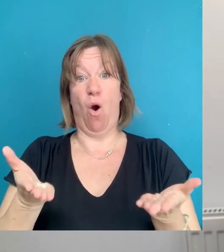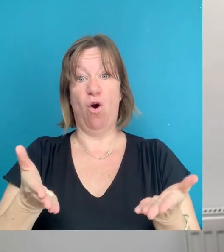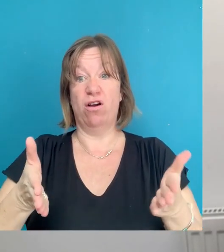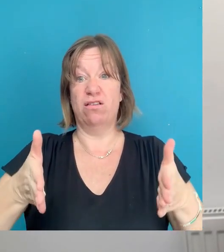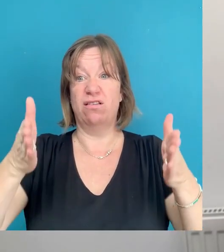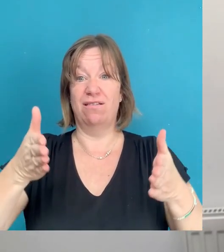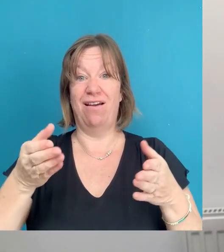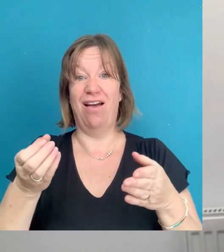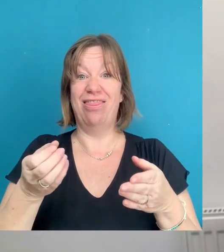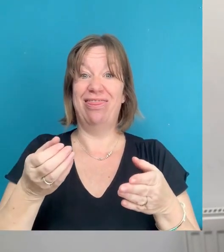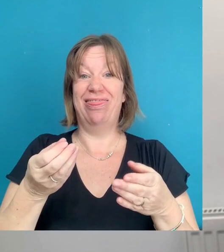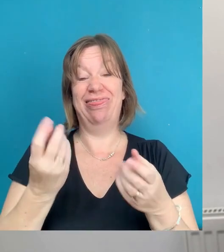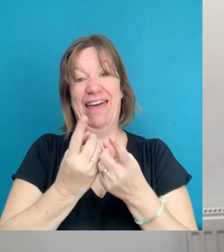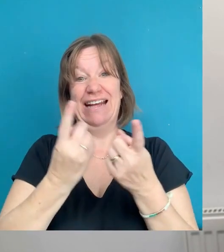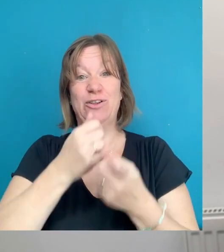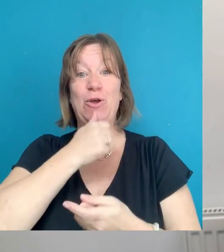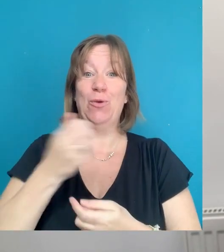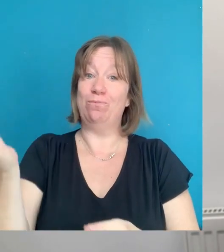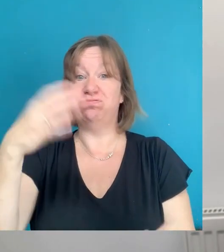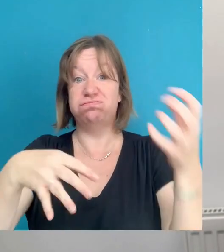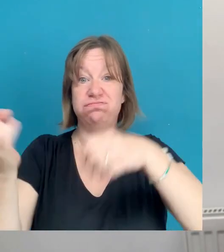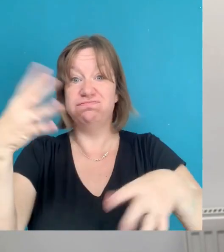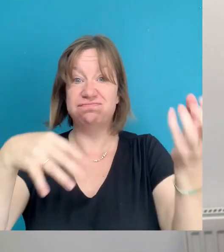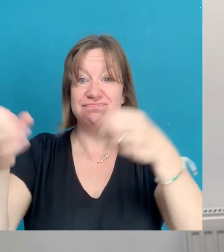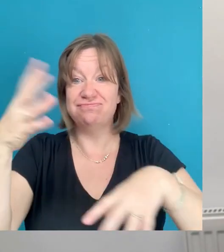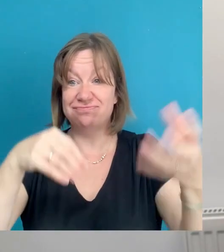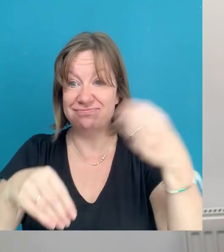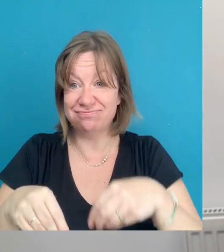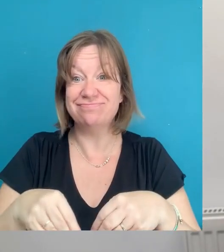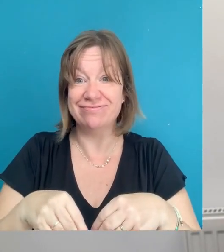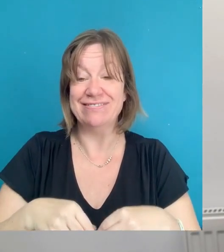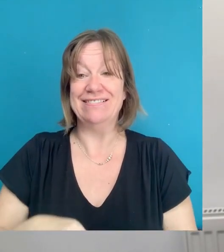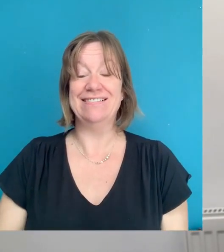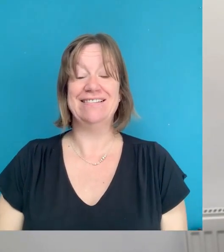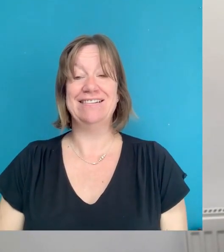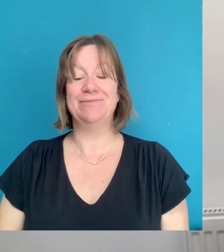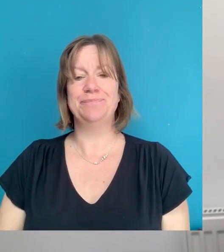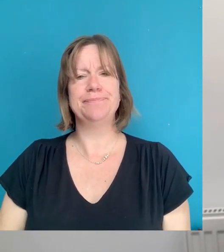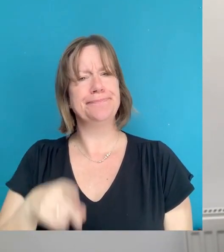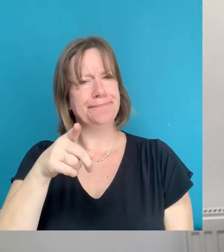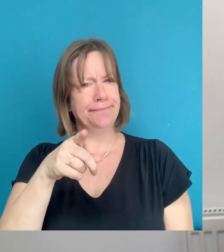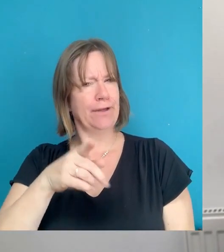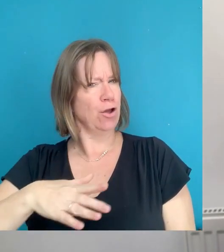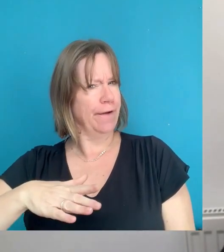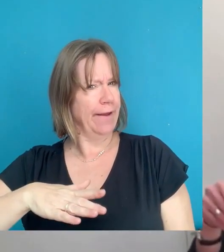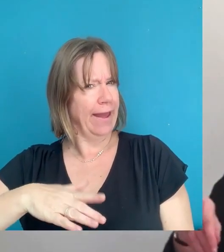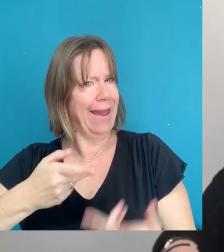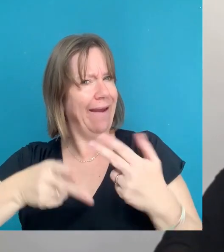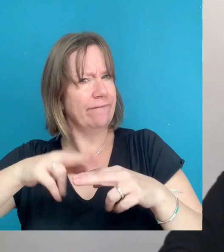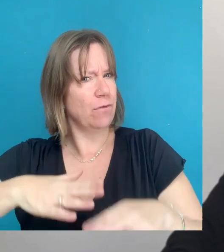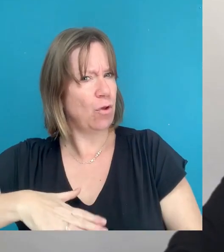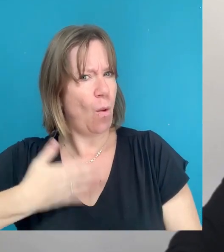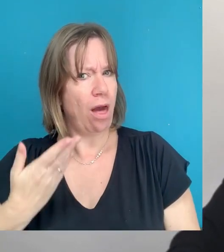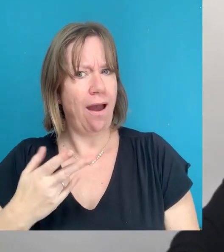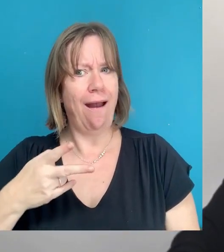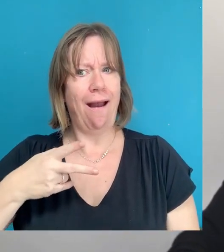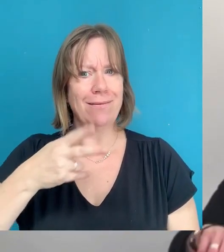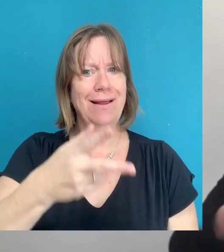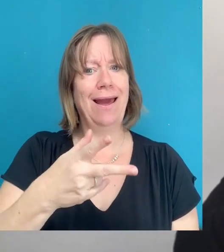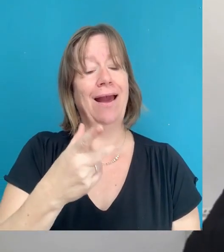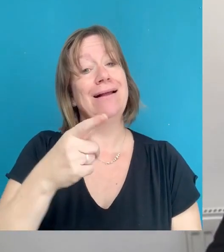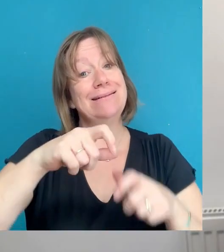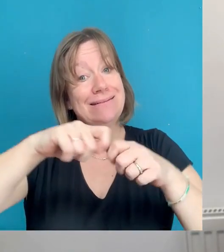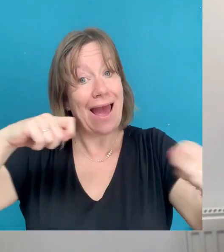art. So I tend to have a box that's just full of things that I'm going to use for art projects. Now, if you don't like